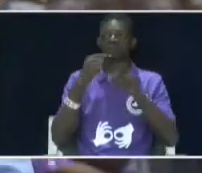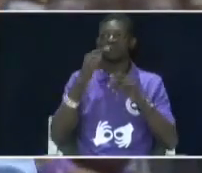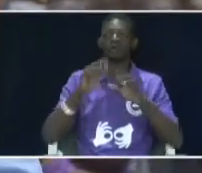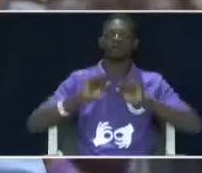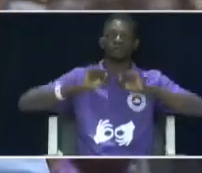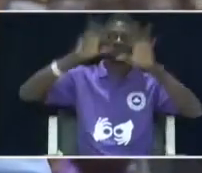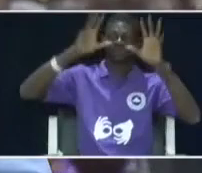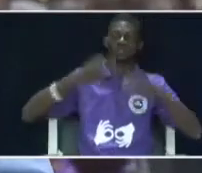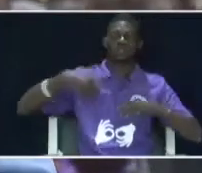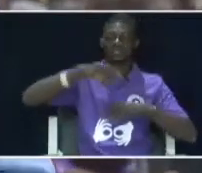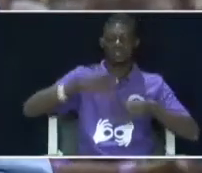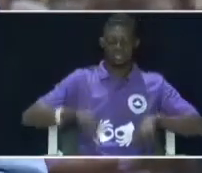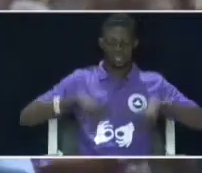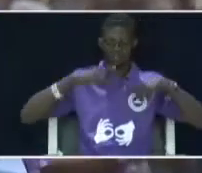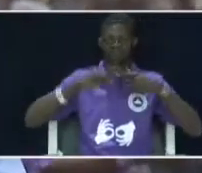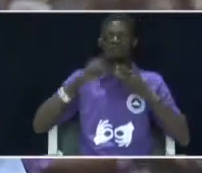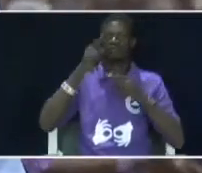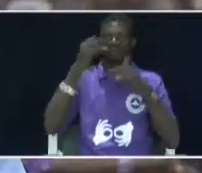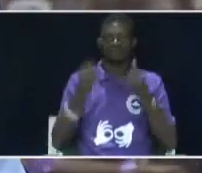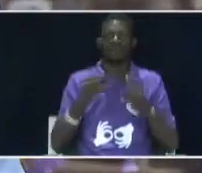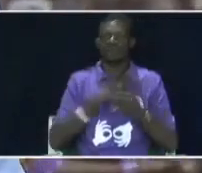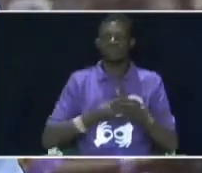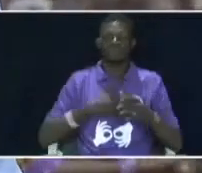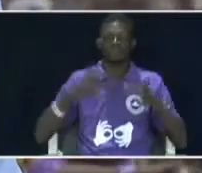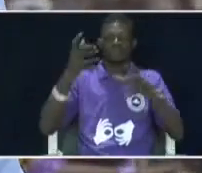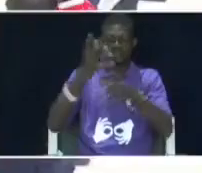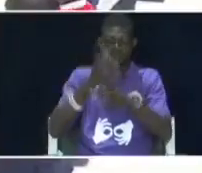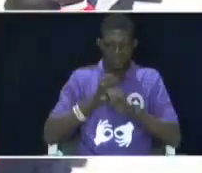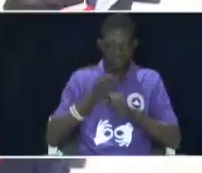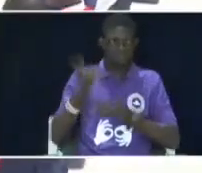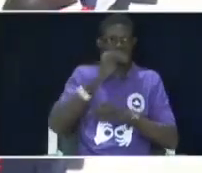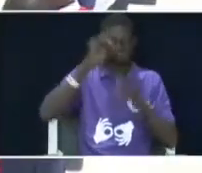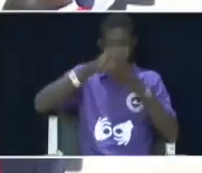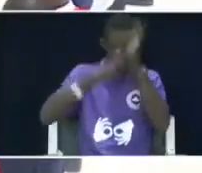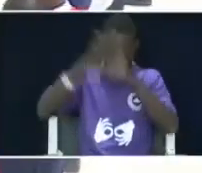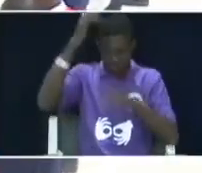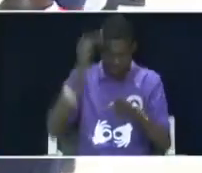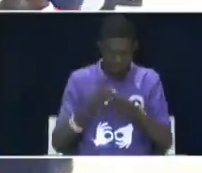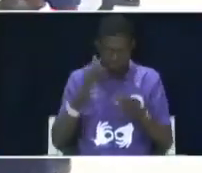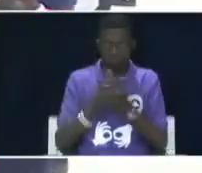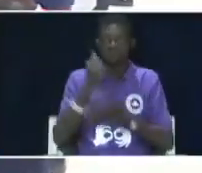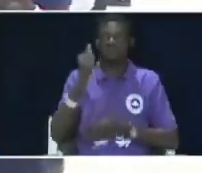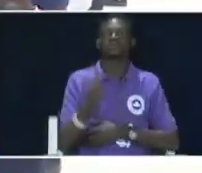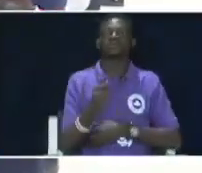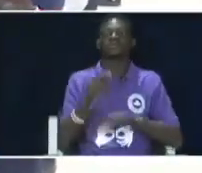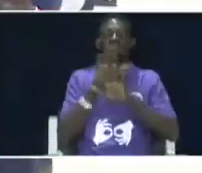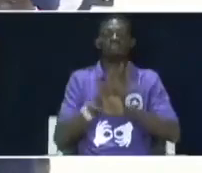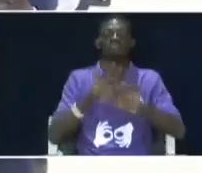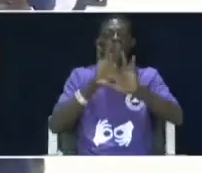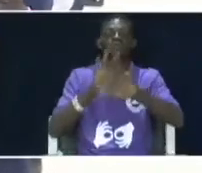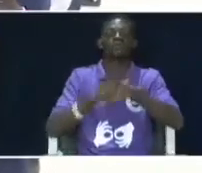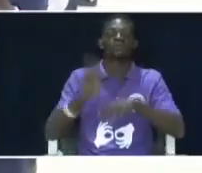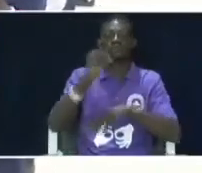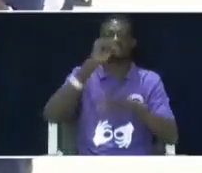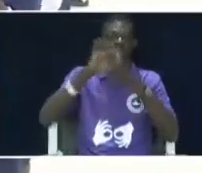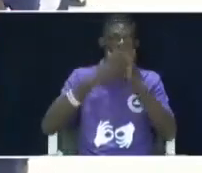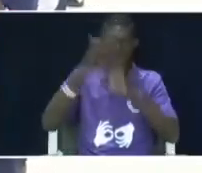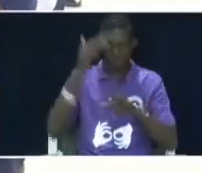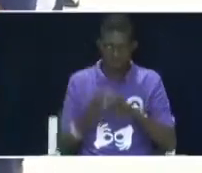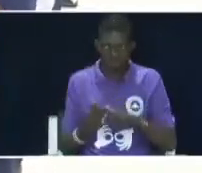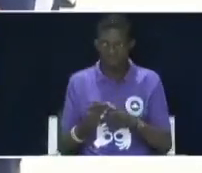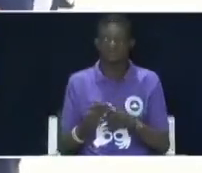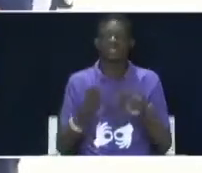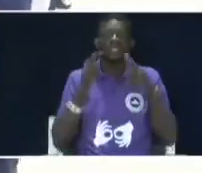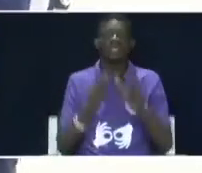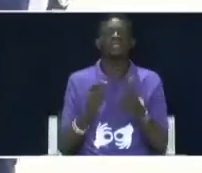to you now. Please receive them in Jesus' name. Have mercy on them, Lord. Let